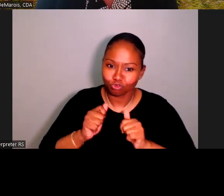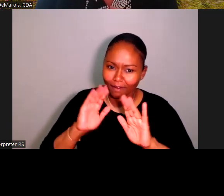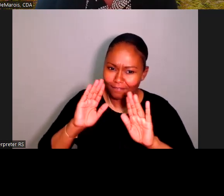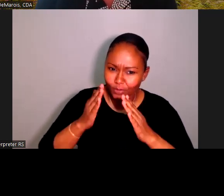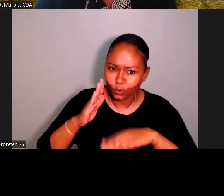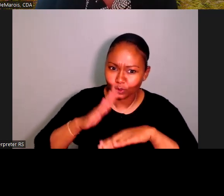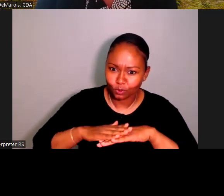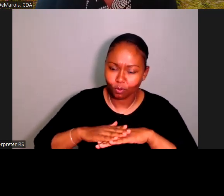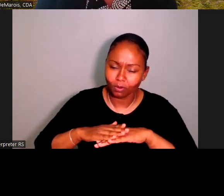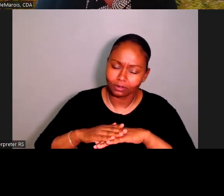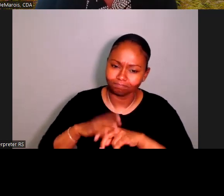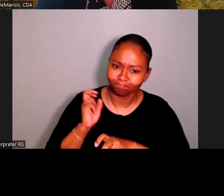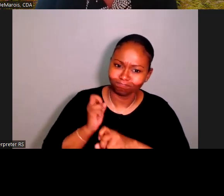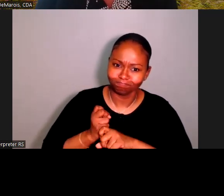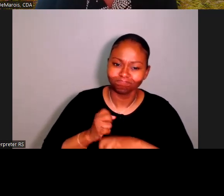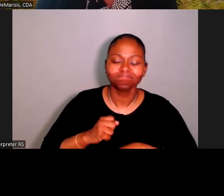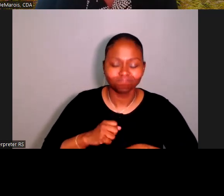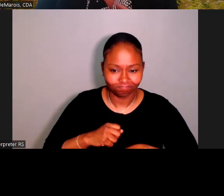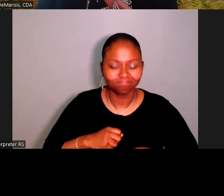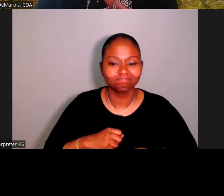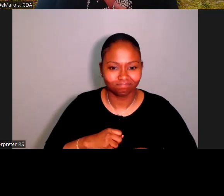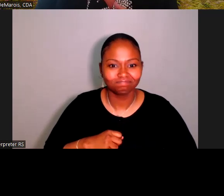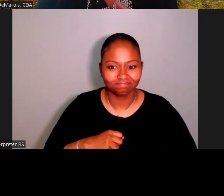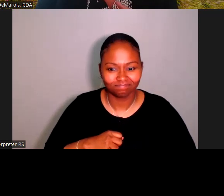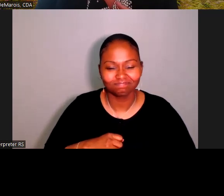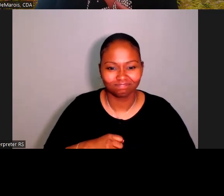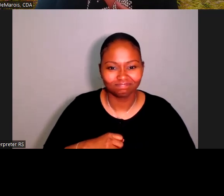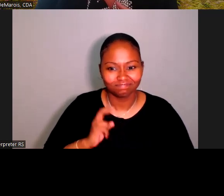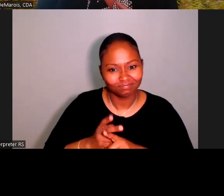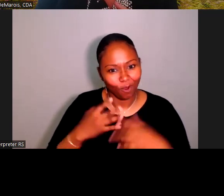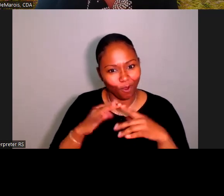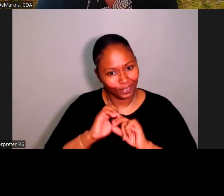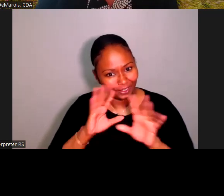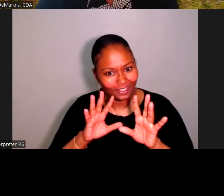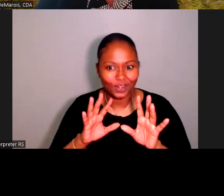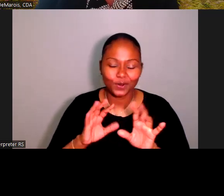concrete recommendations and moving this work forward as quickly as you are. There is a